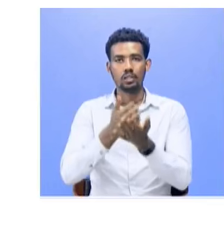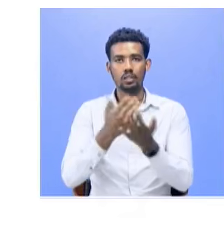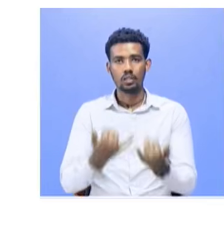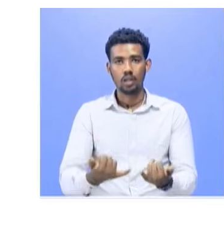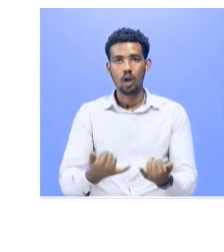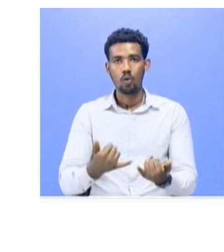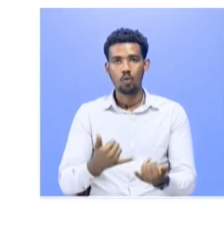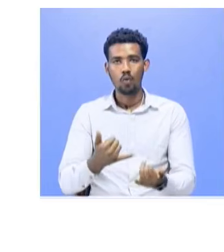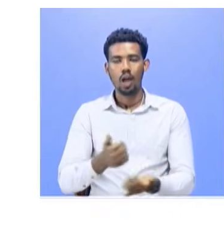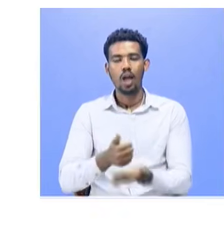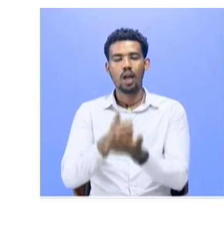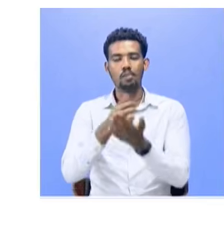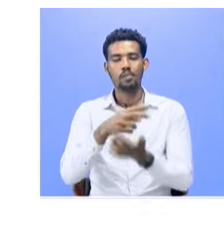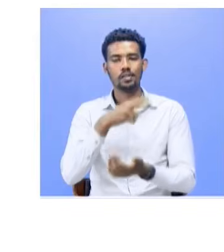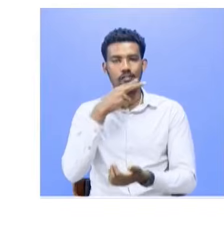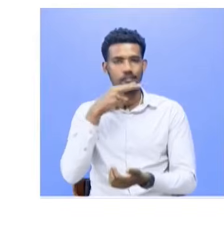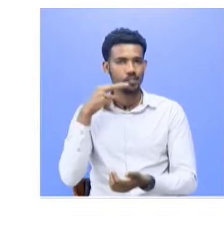verbs